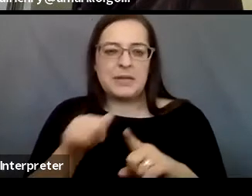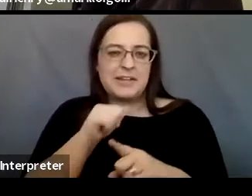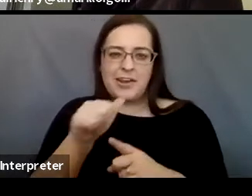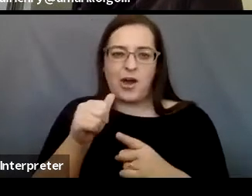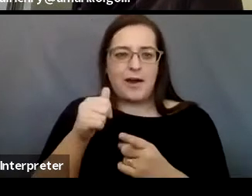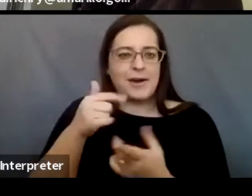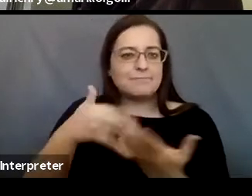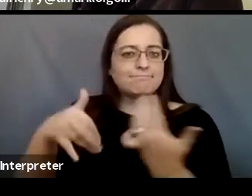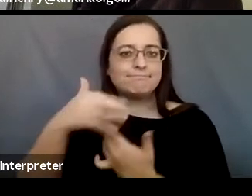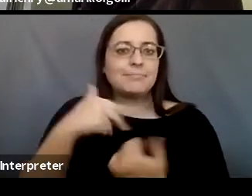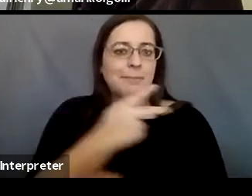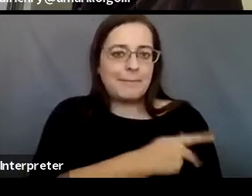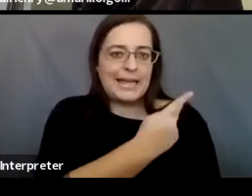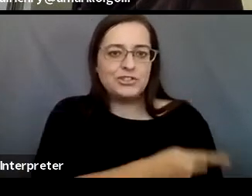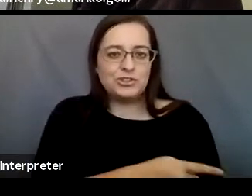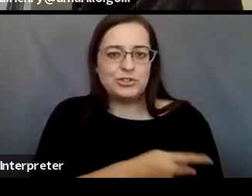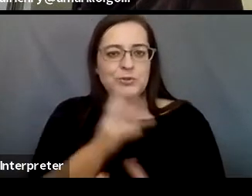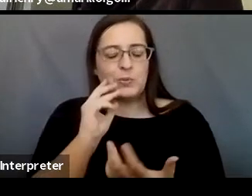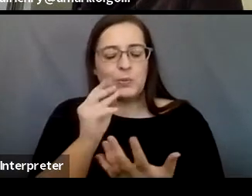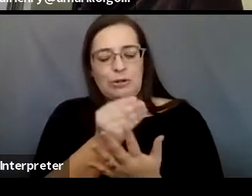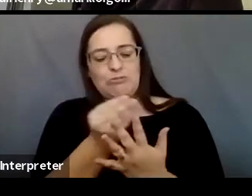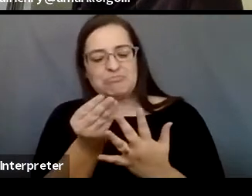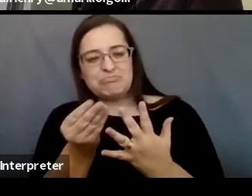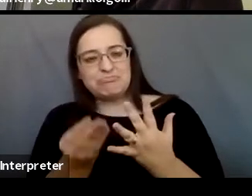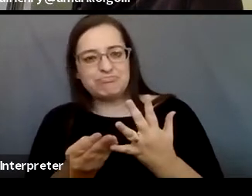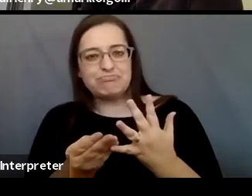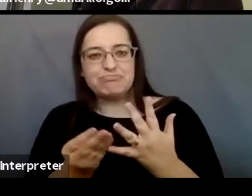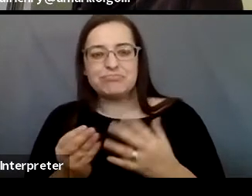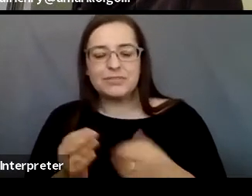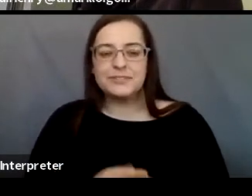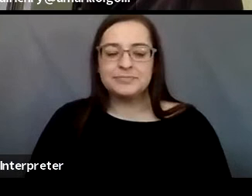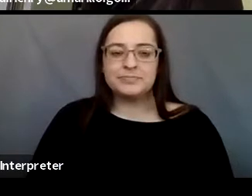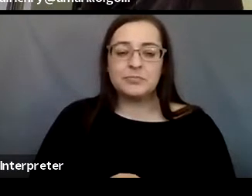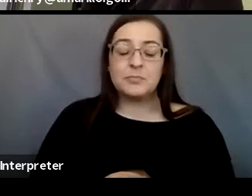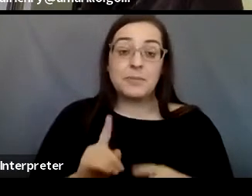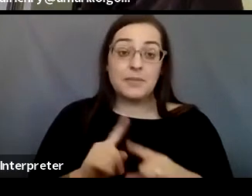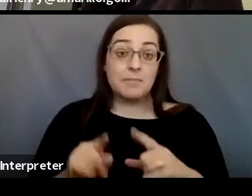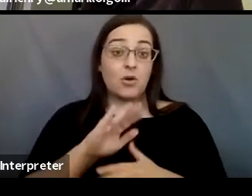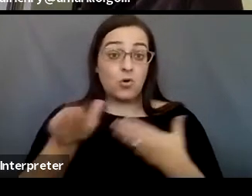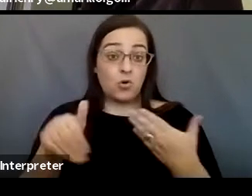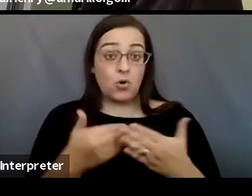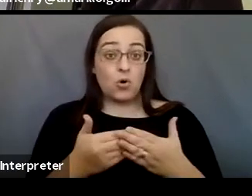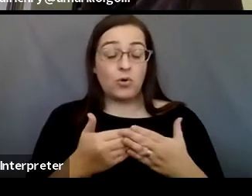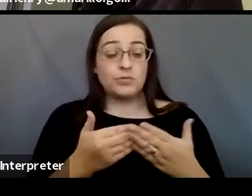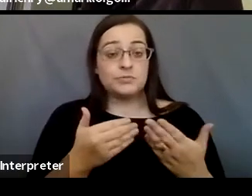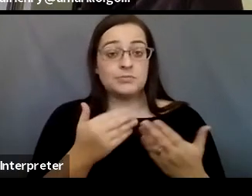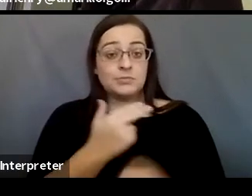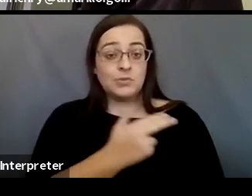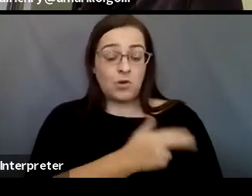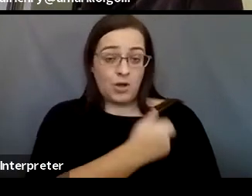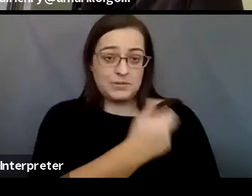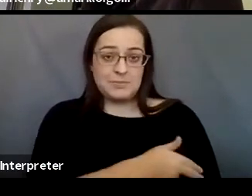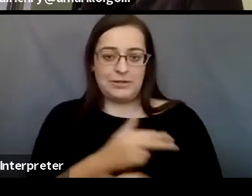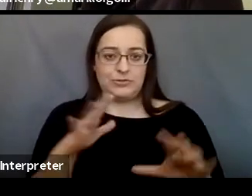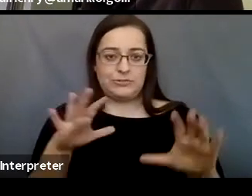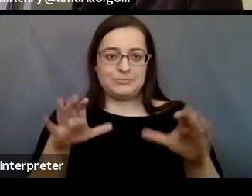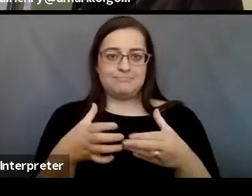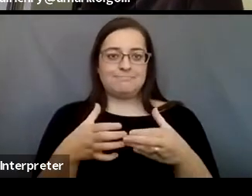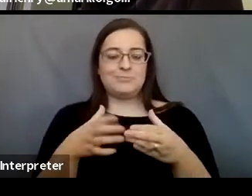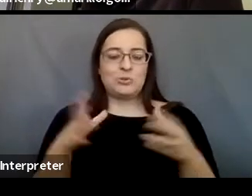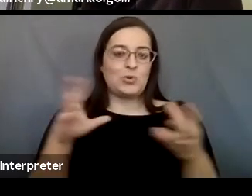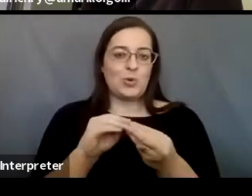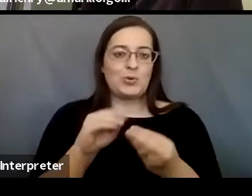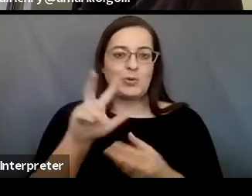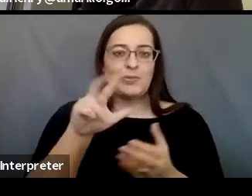with patients are a little bit more toward the lower end of those tiers, but all still hospital workers in that big bucket of individuals that need